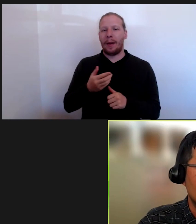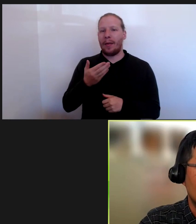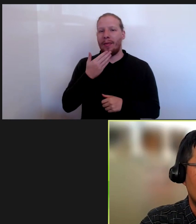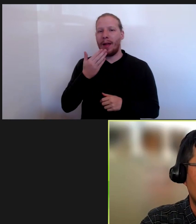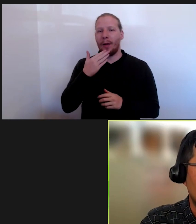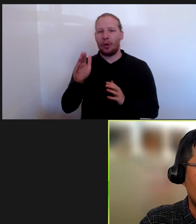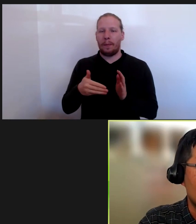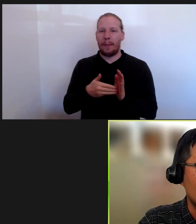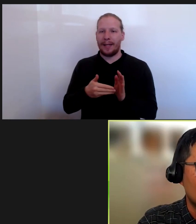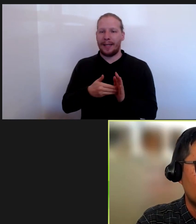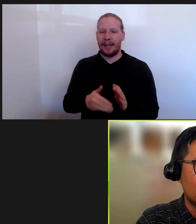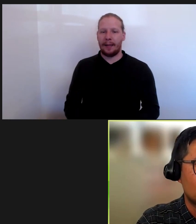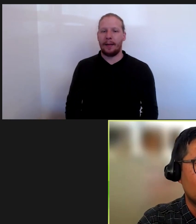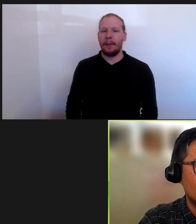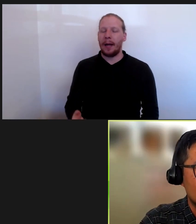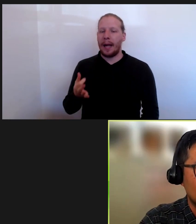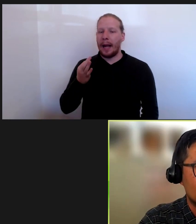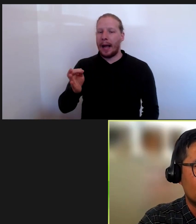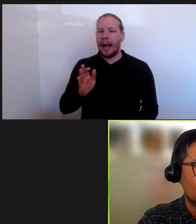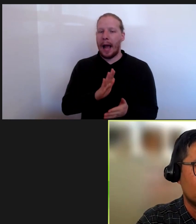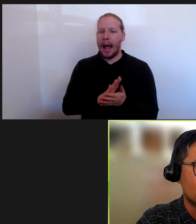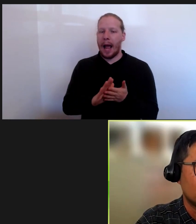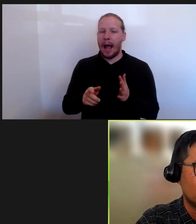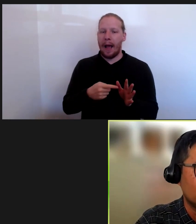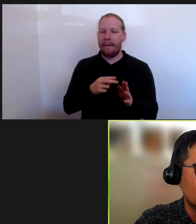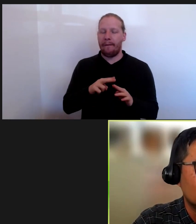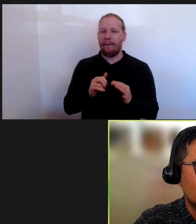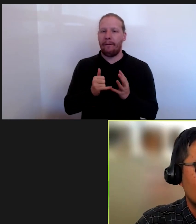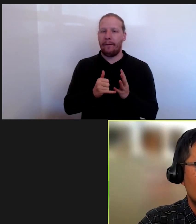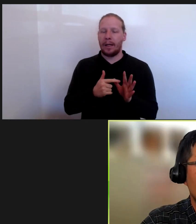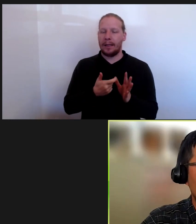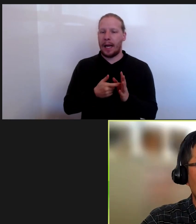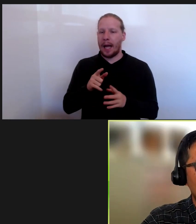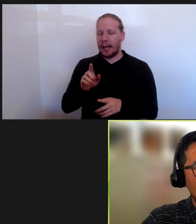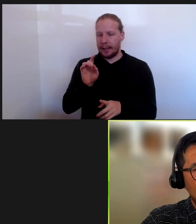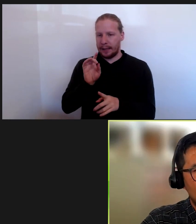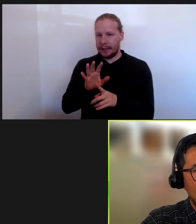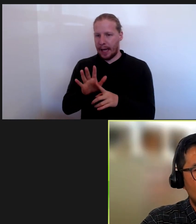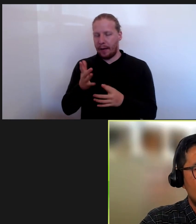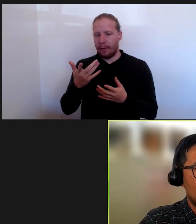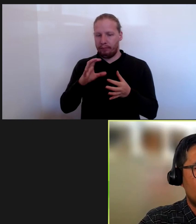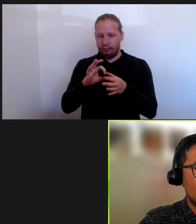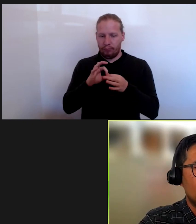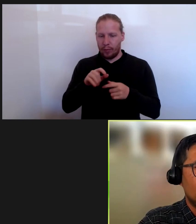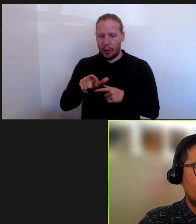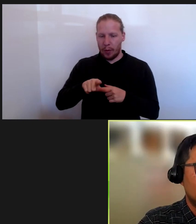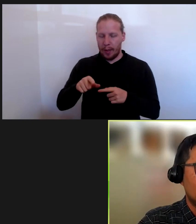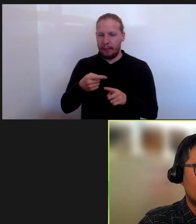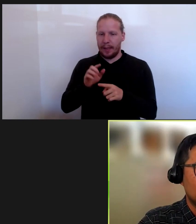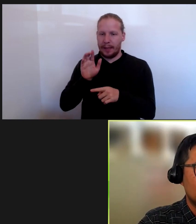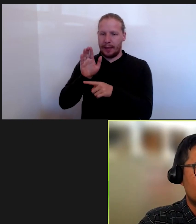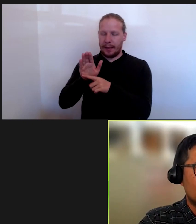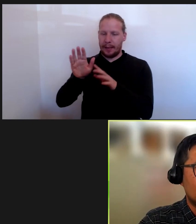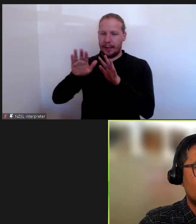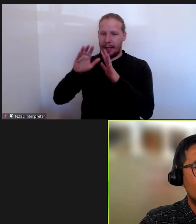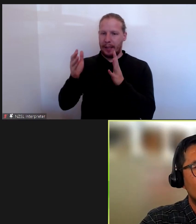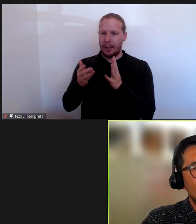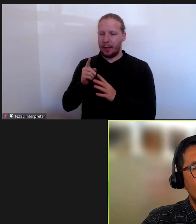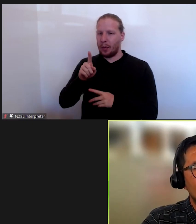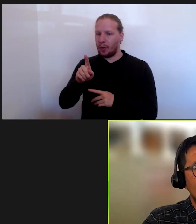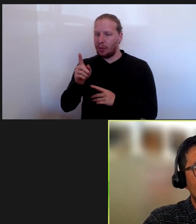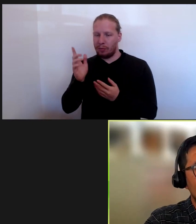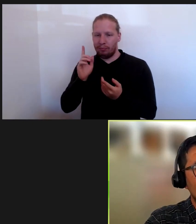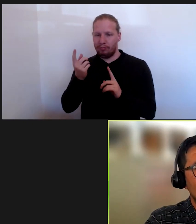Hafsa, you're engaged locally as well as at the international level. So what would you share with our audience today?